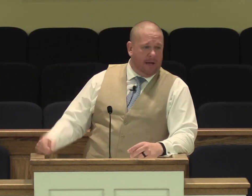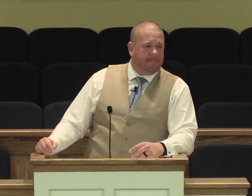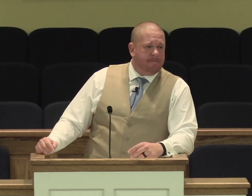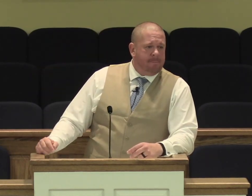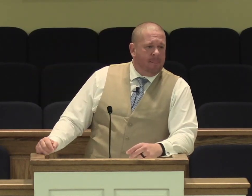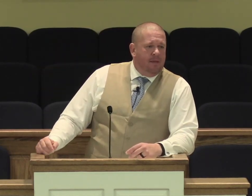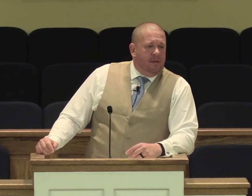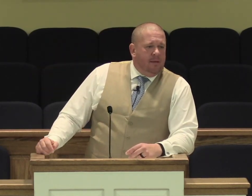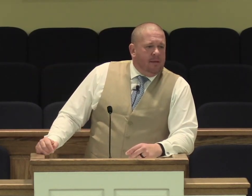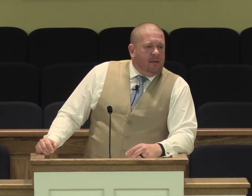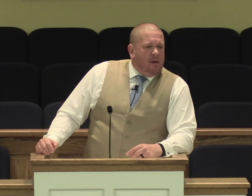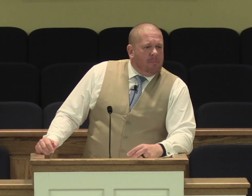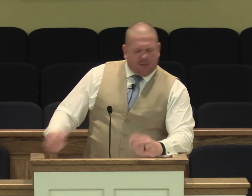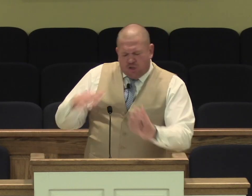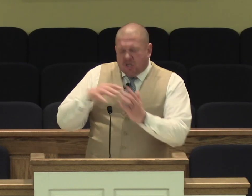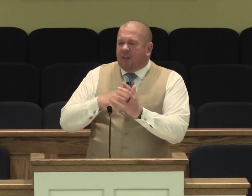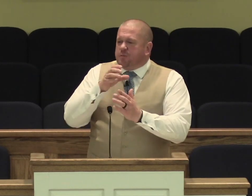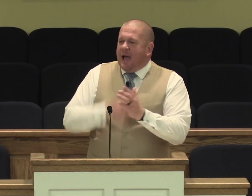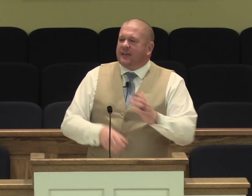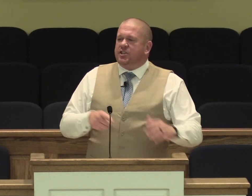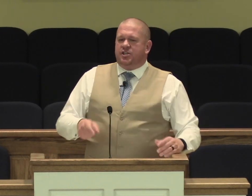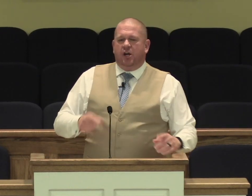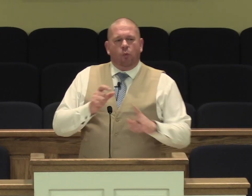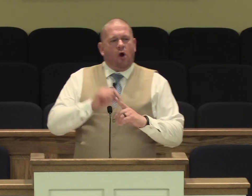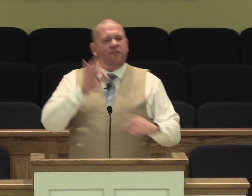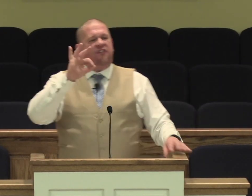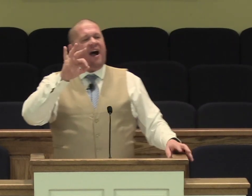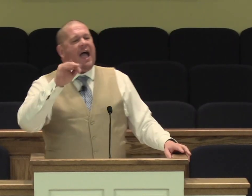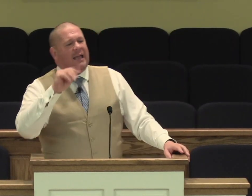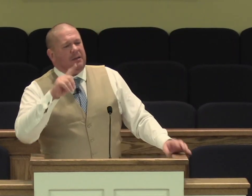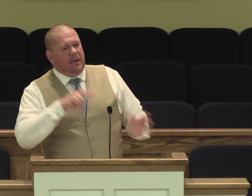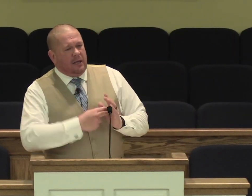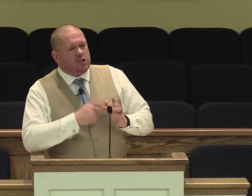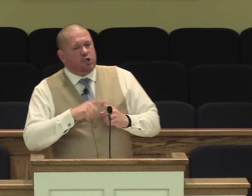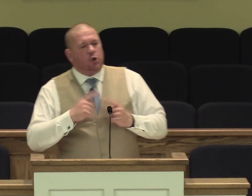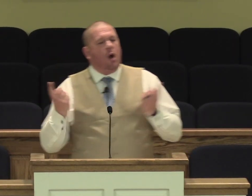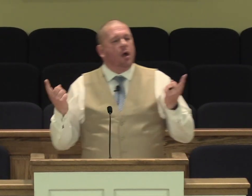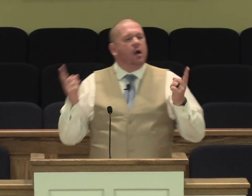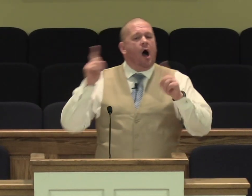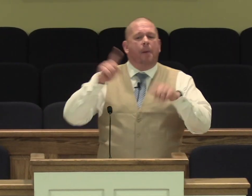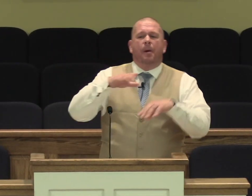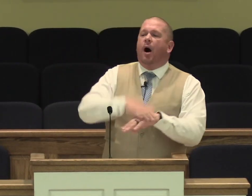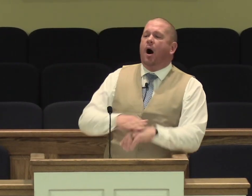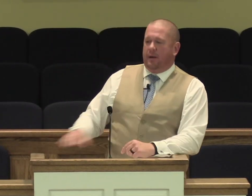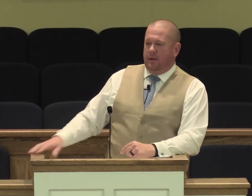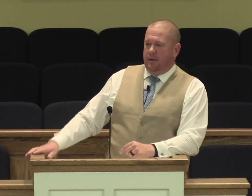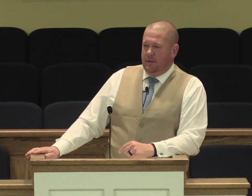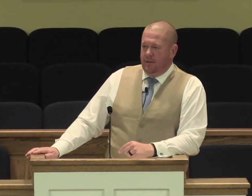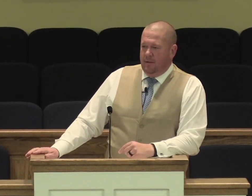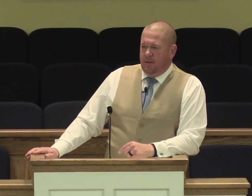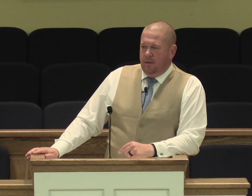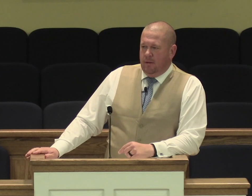Magi, right? But as you study this passage here, the word find means